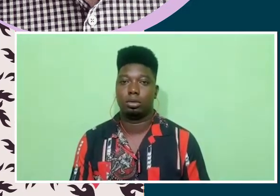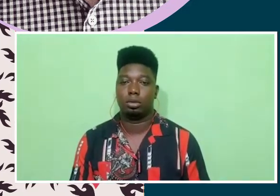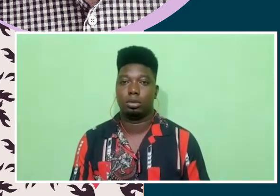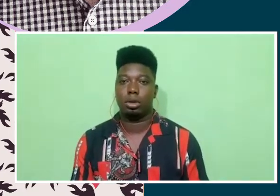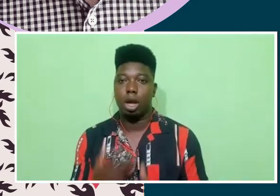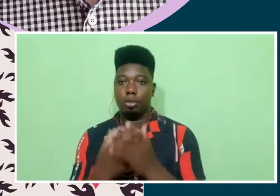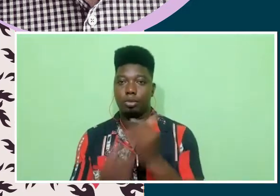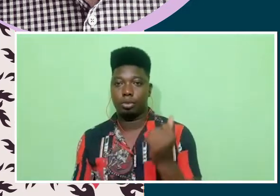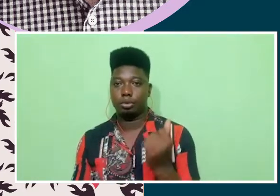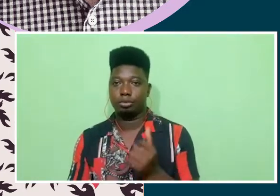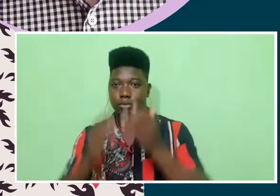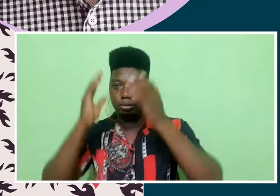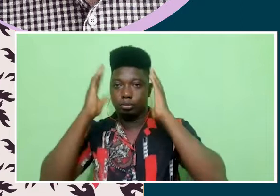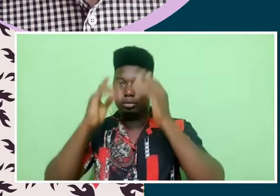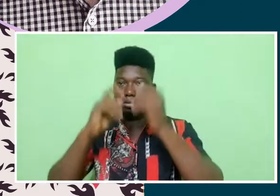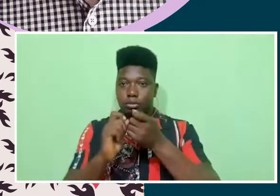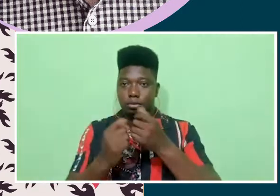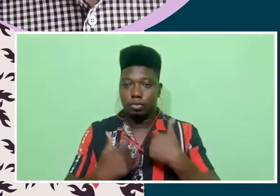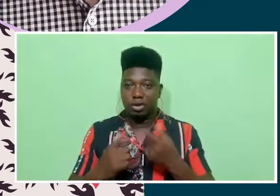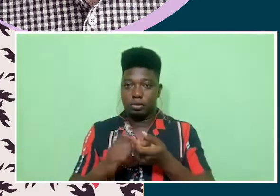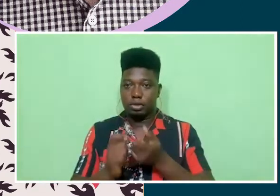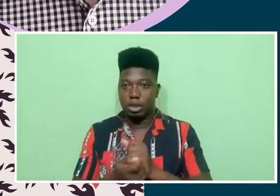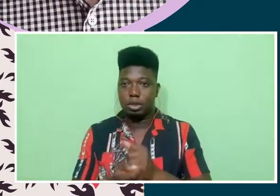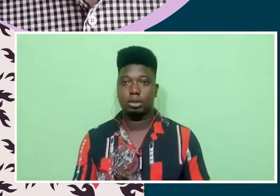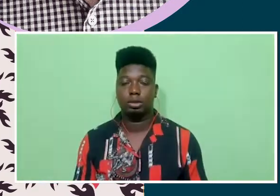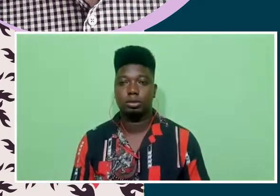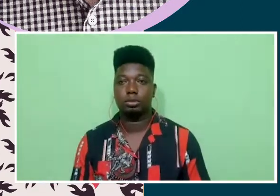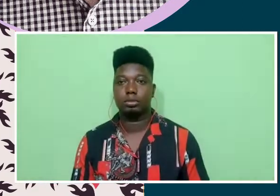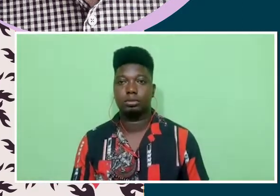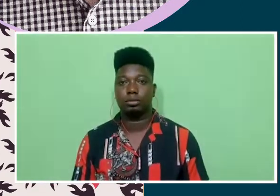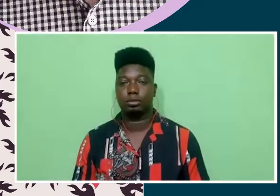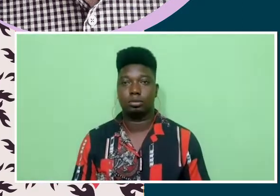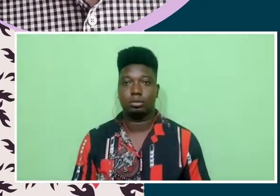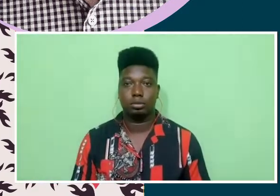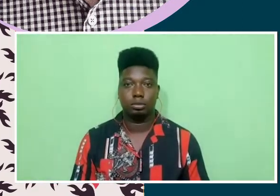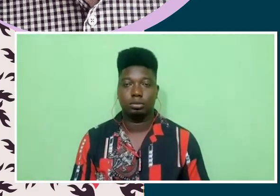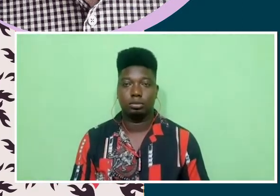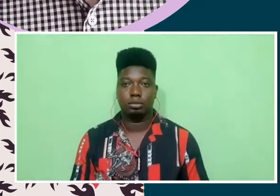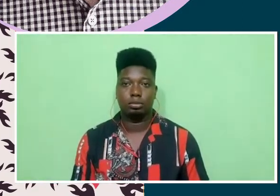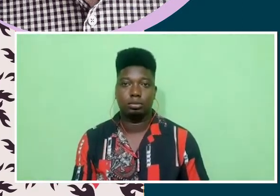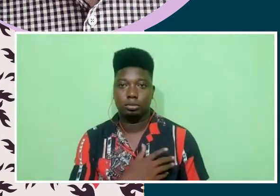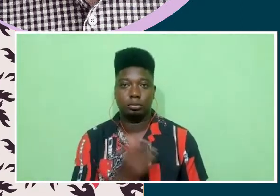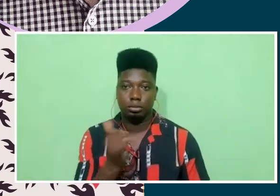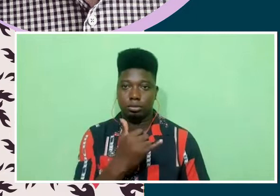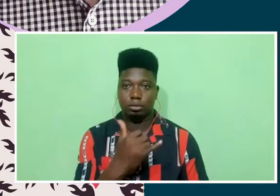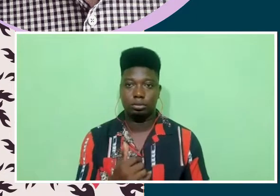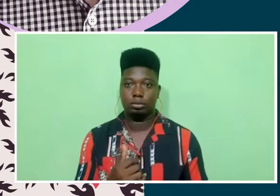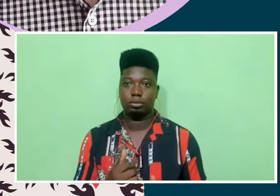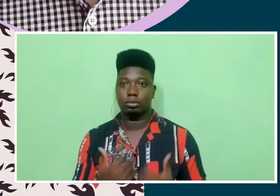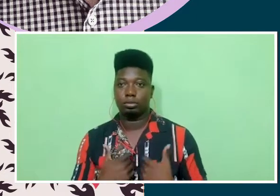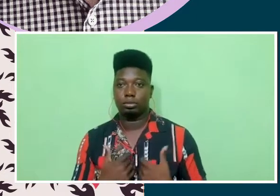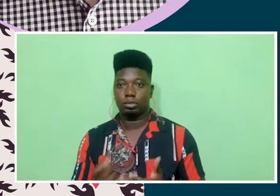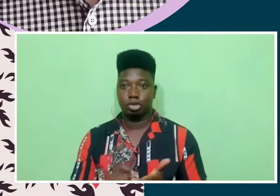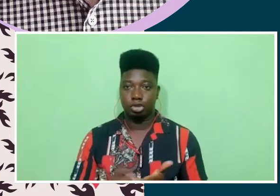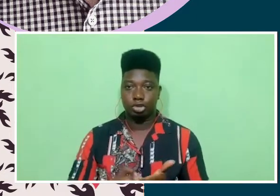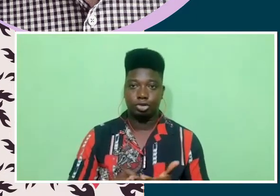the past 2 decades. For the vast majority of comic book history, they've been written, drawn, edited by straight white men,